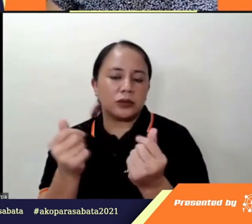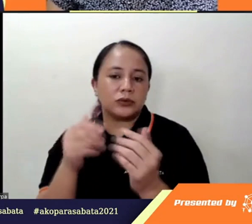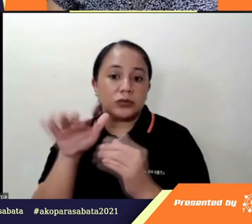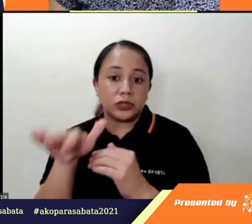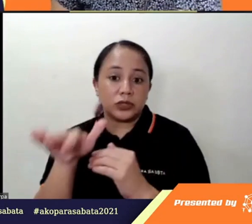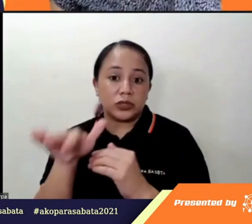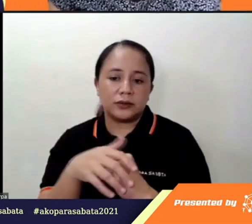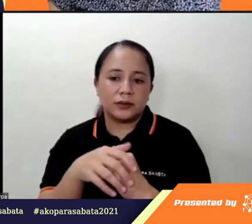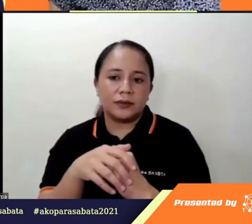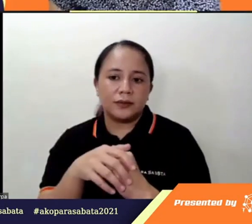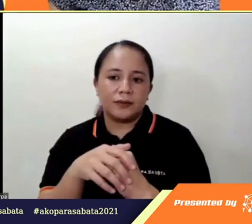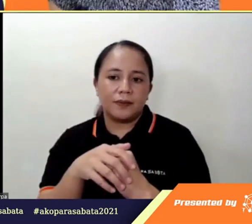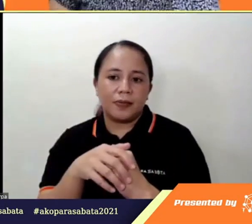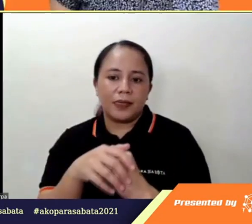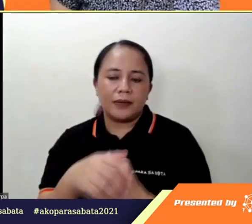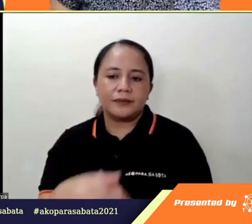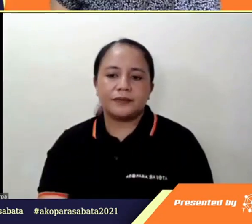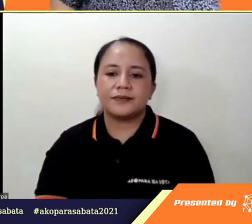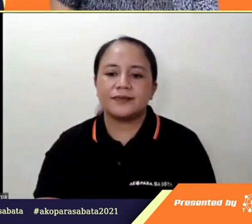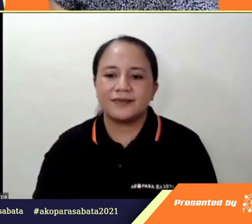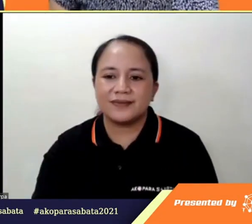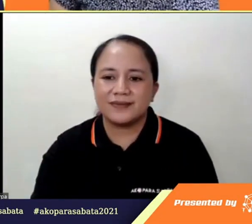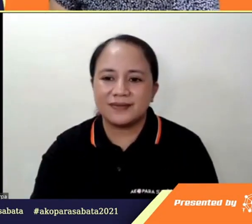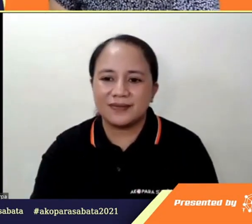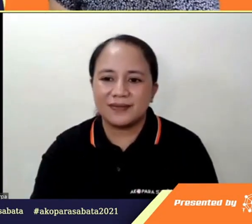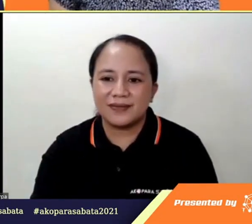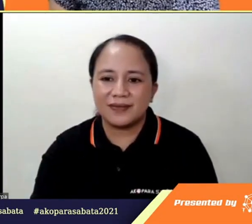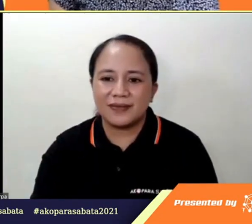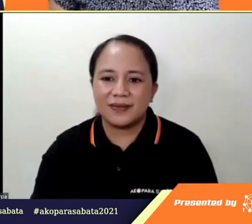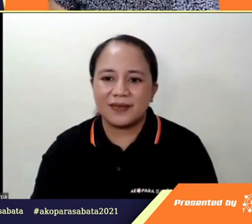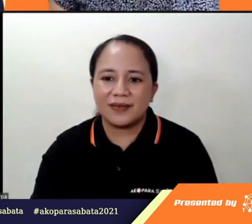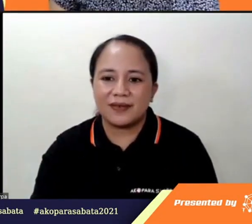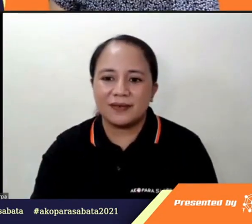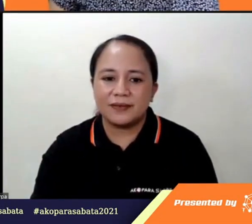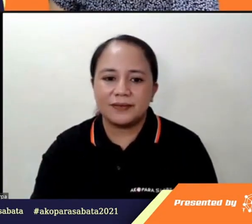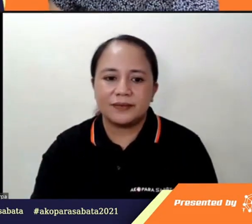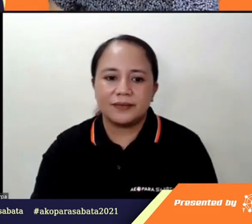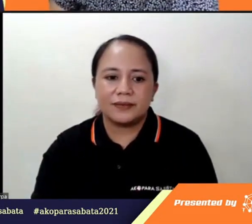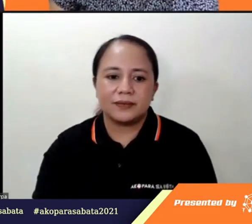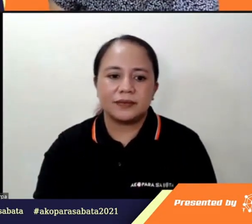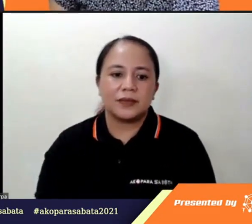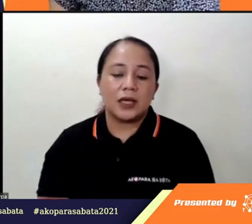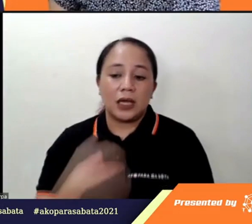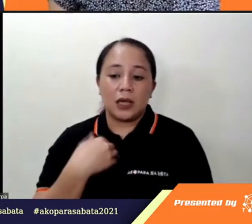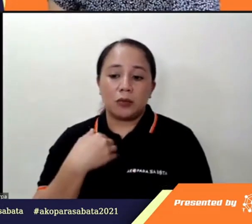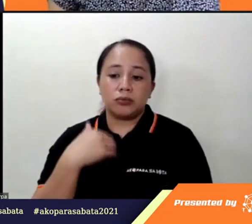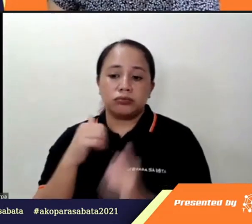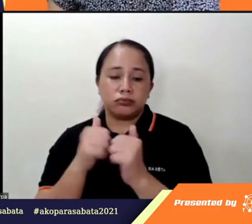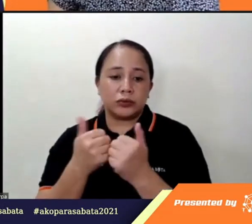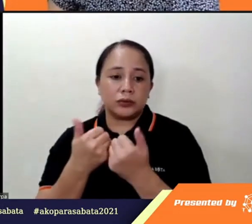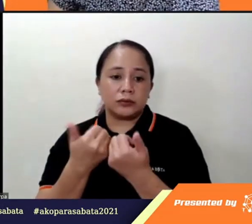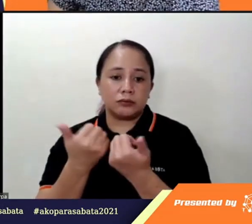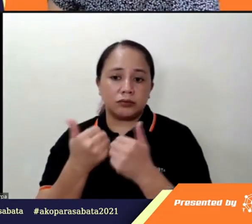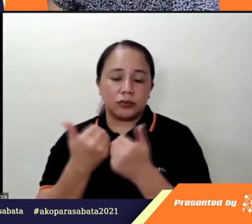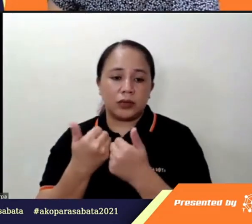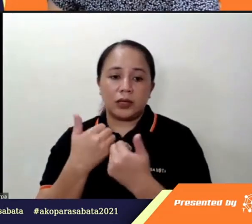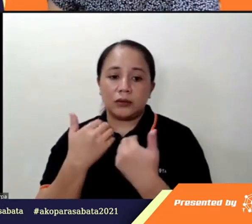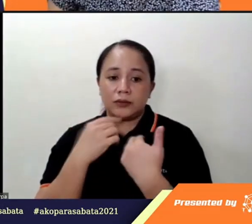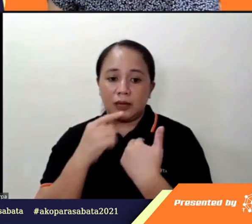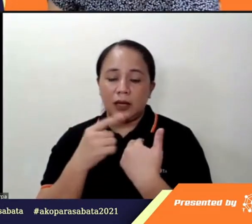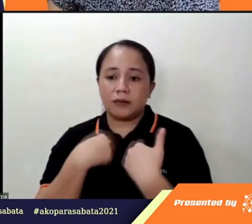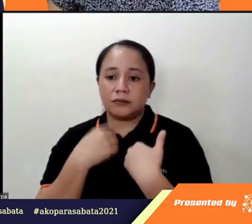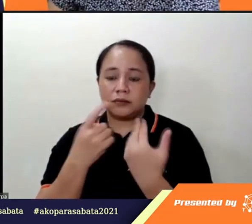child. Kumusta ka? Ganyan. Oo, yung kamusta ka. Importante talaga yung kamusta ka. And if you really have,